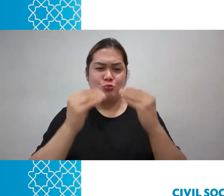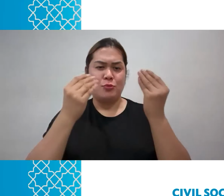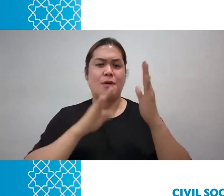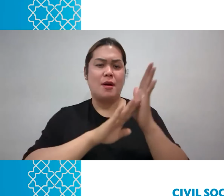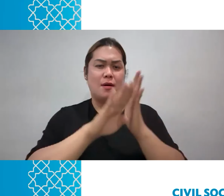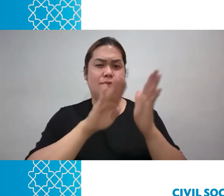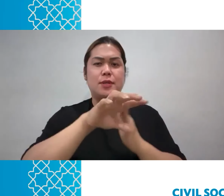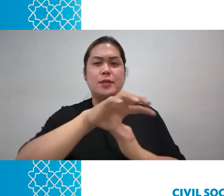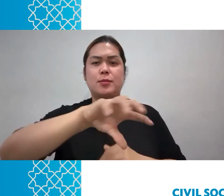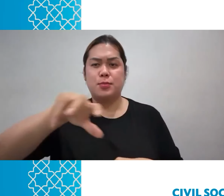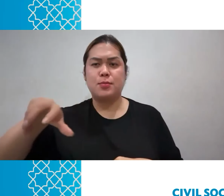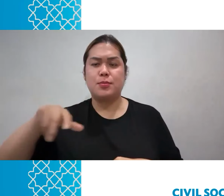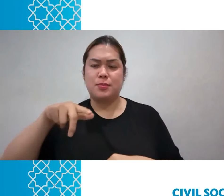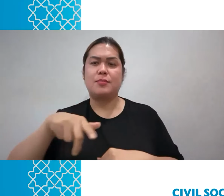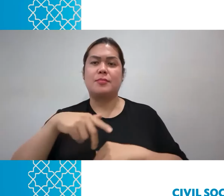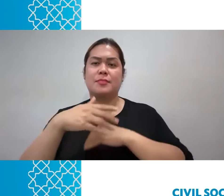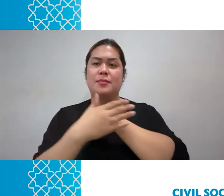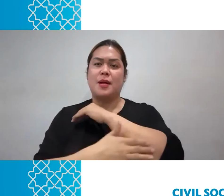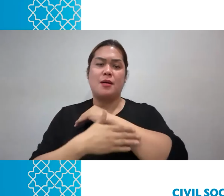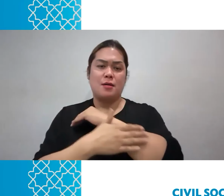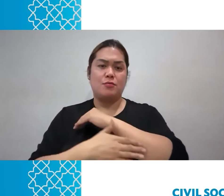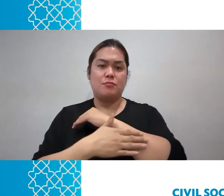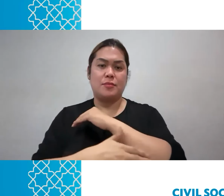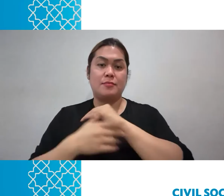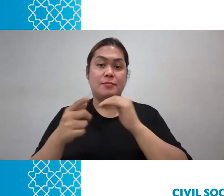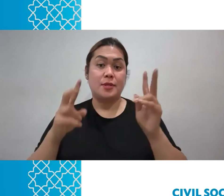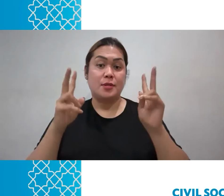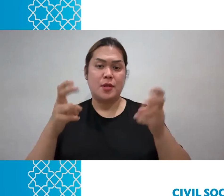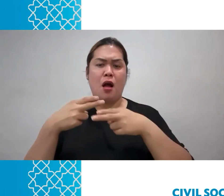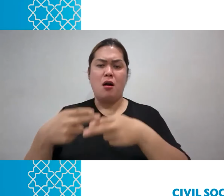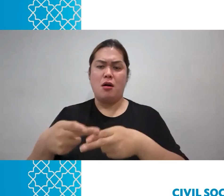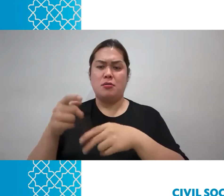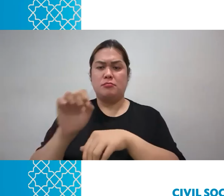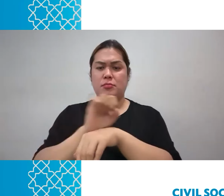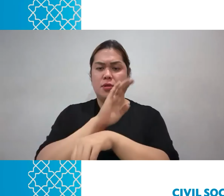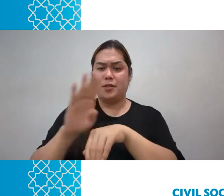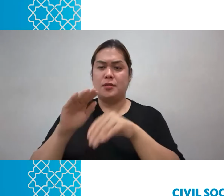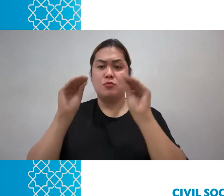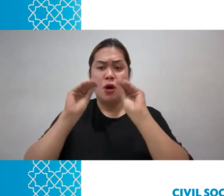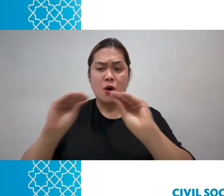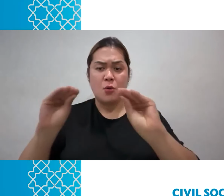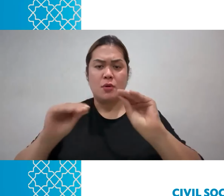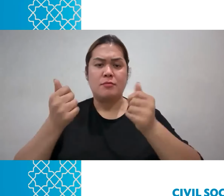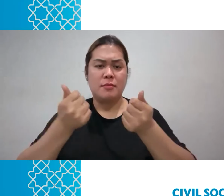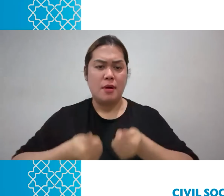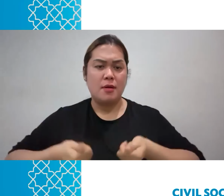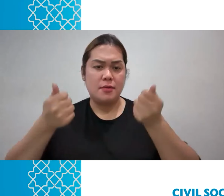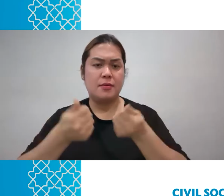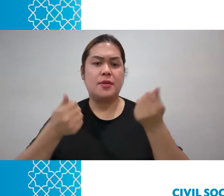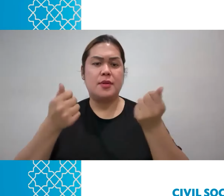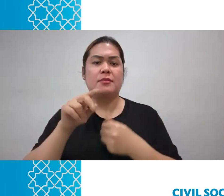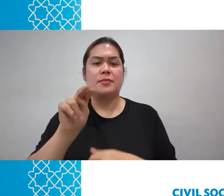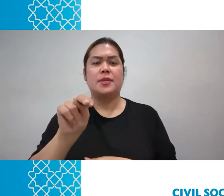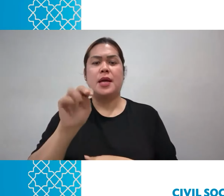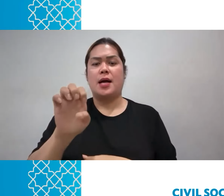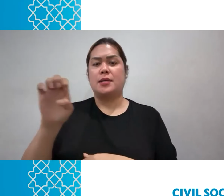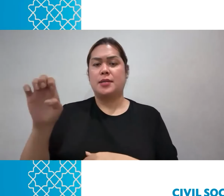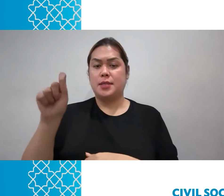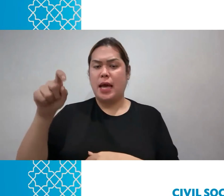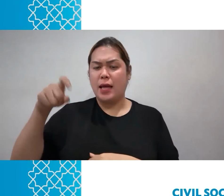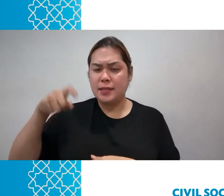call not in employment, education, and training, NEET, the needs, and so on, which